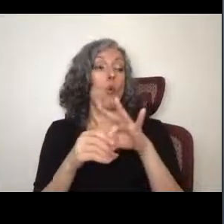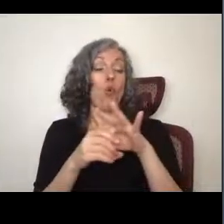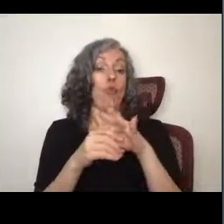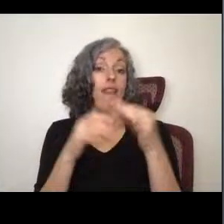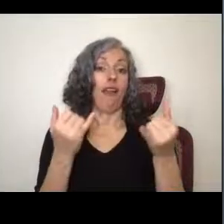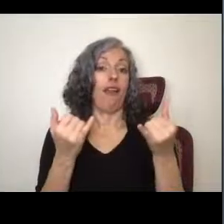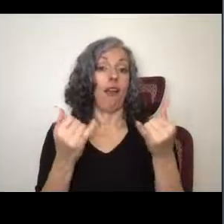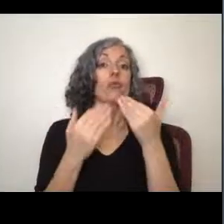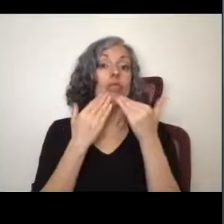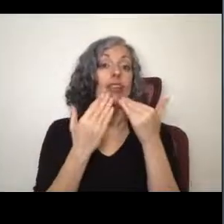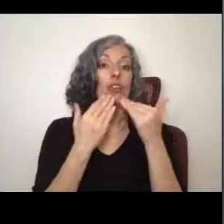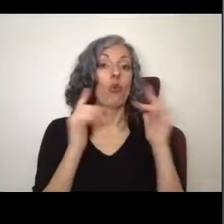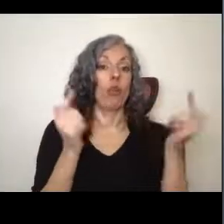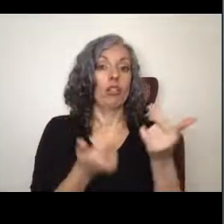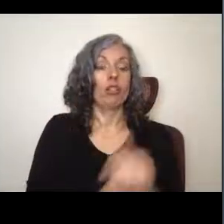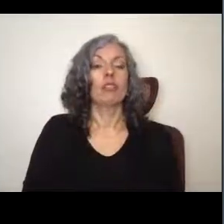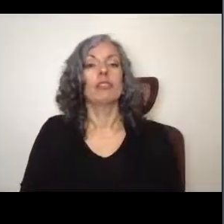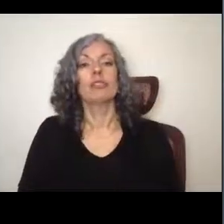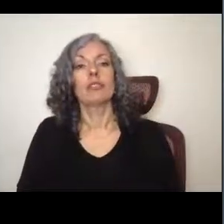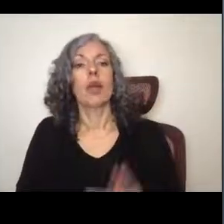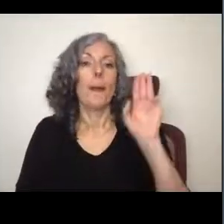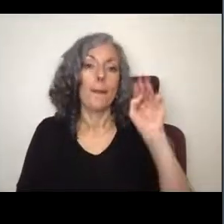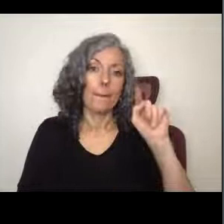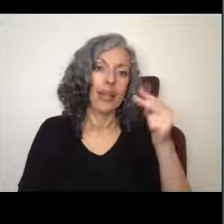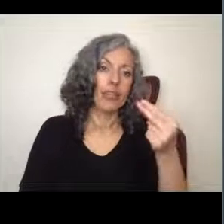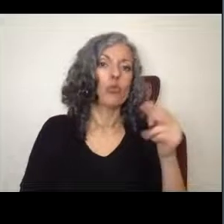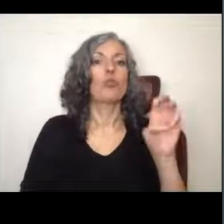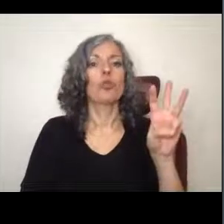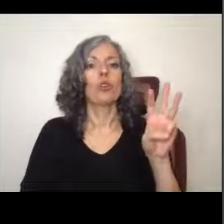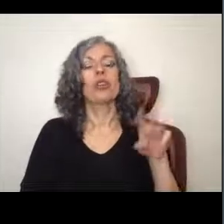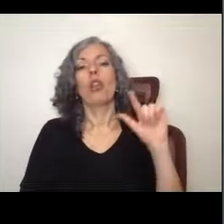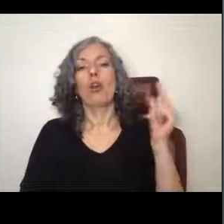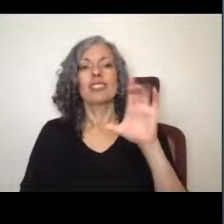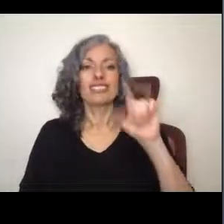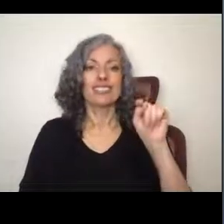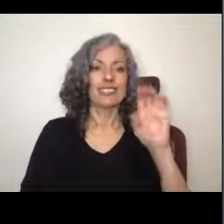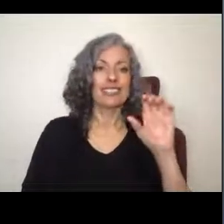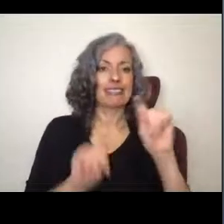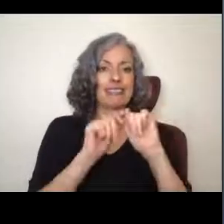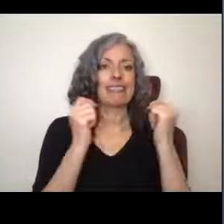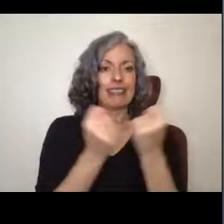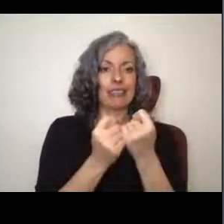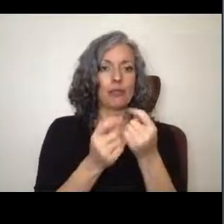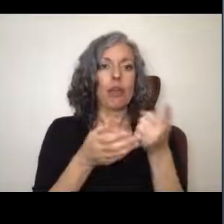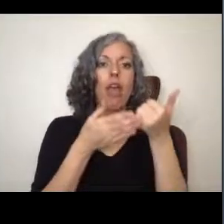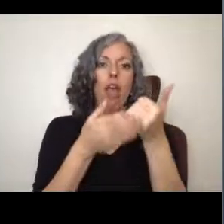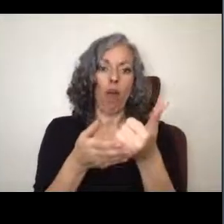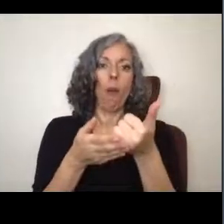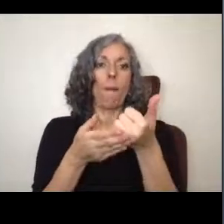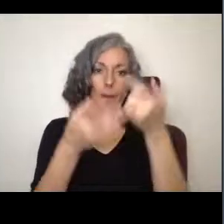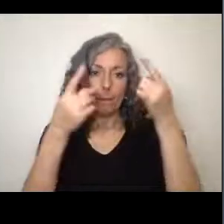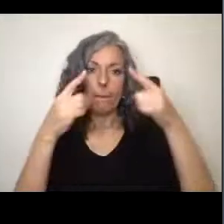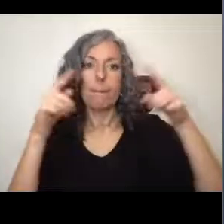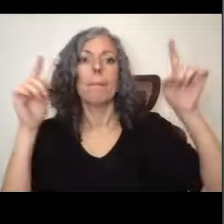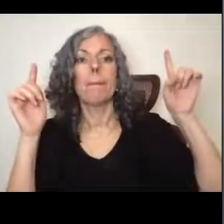you. And thank you to Matthew and all the CTC team that has helped achieve these